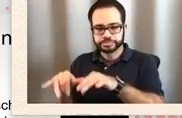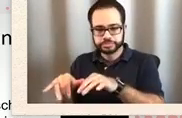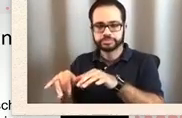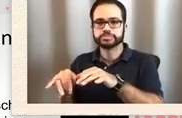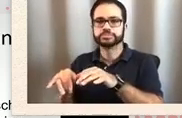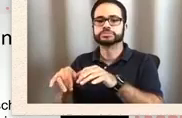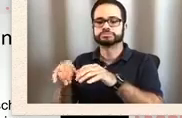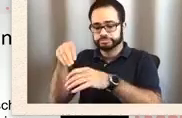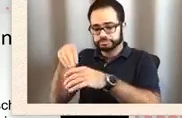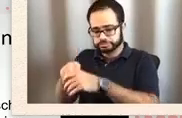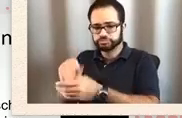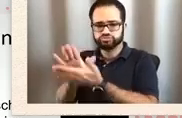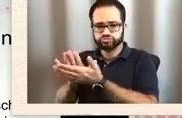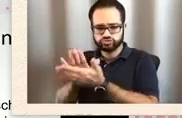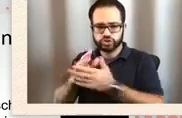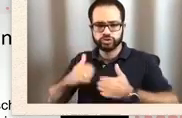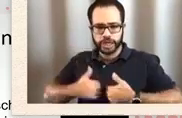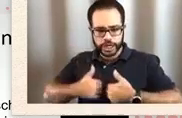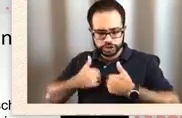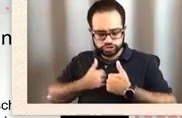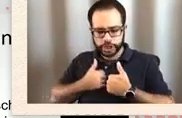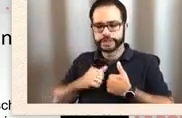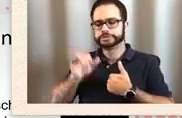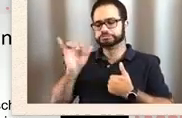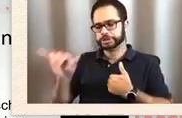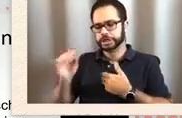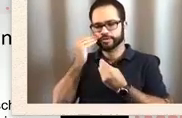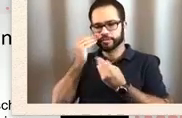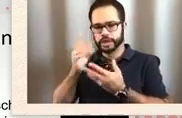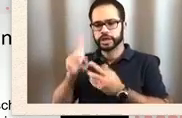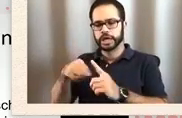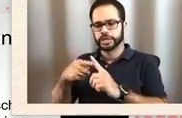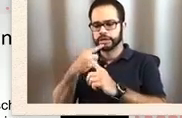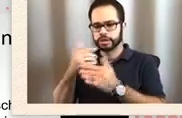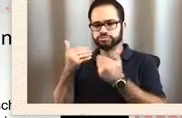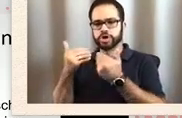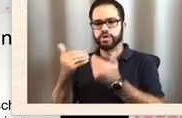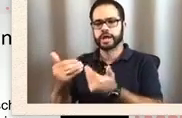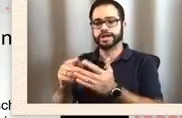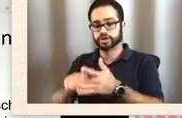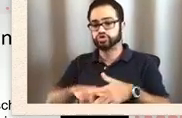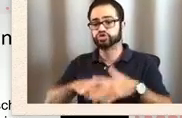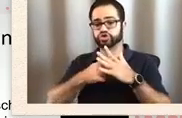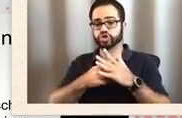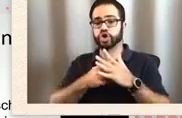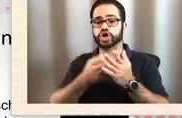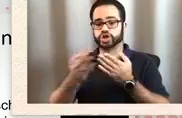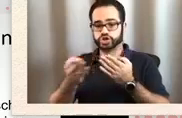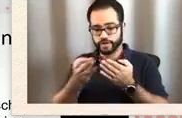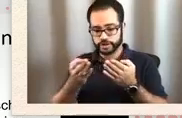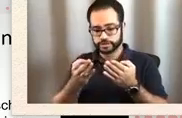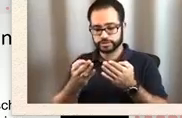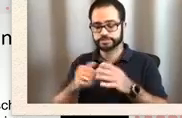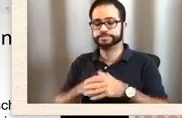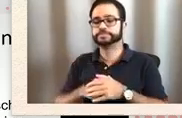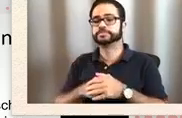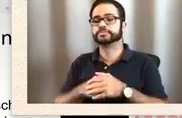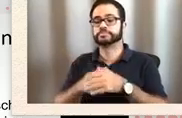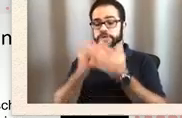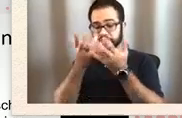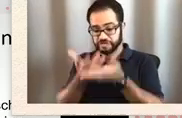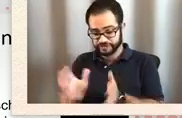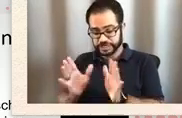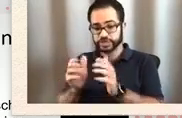the school's address, and they'll be able to go ahead and start the service delivery. And then once they're finished